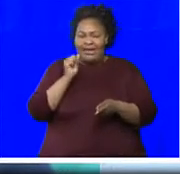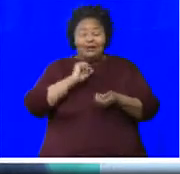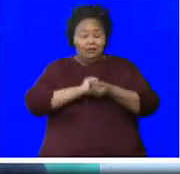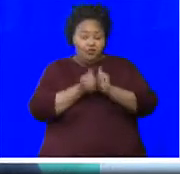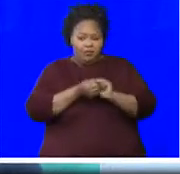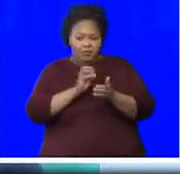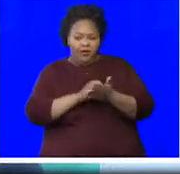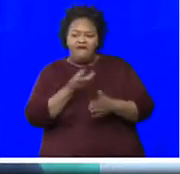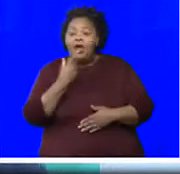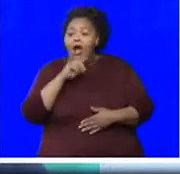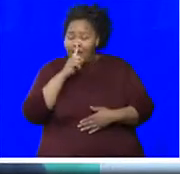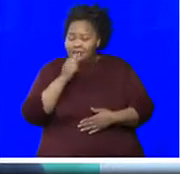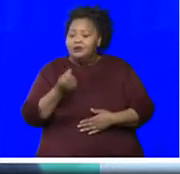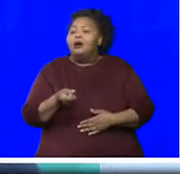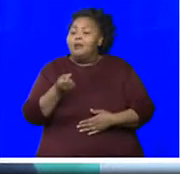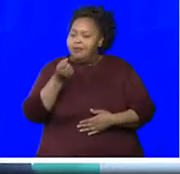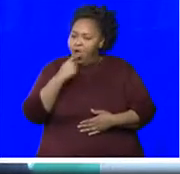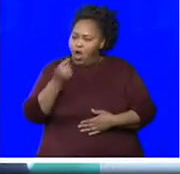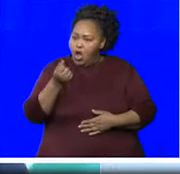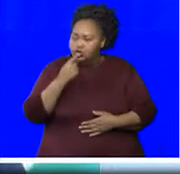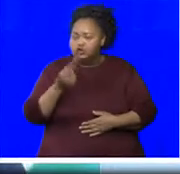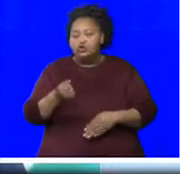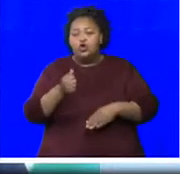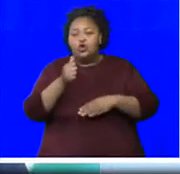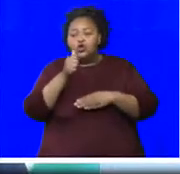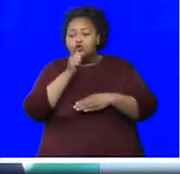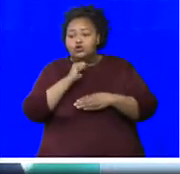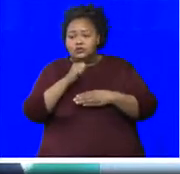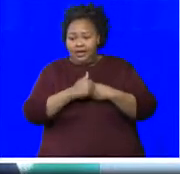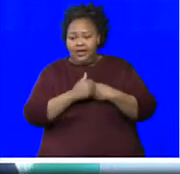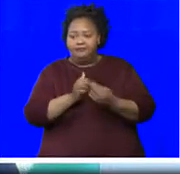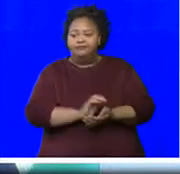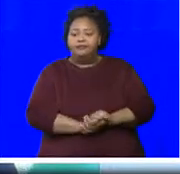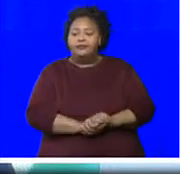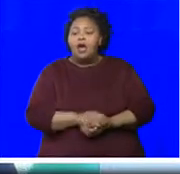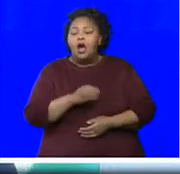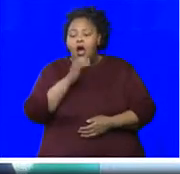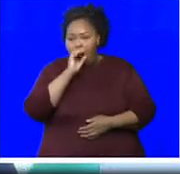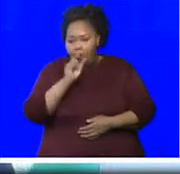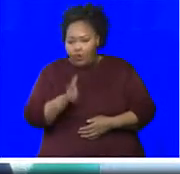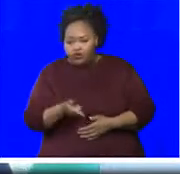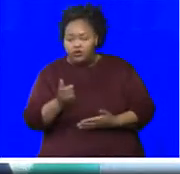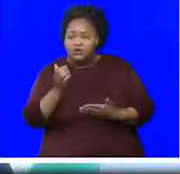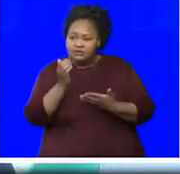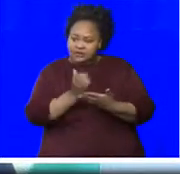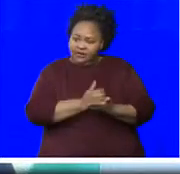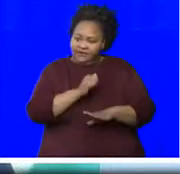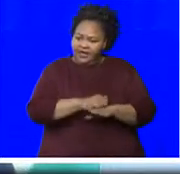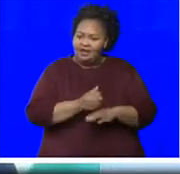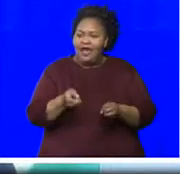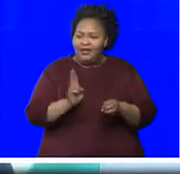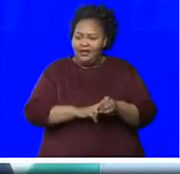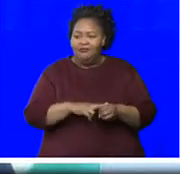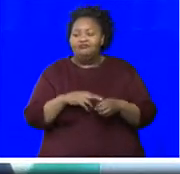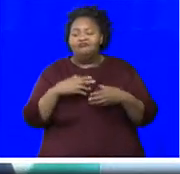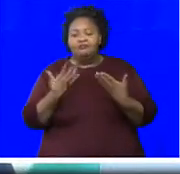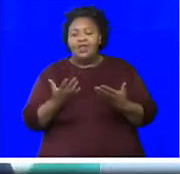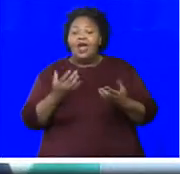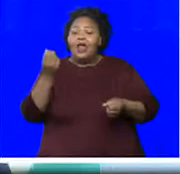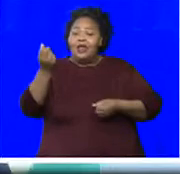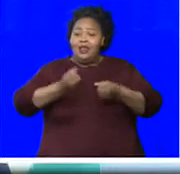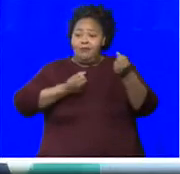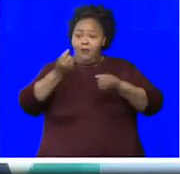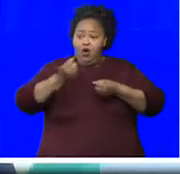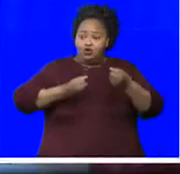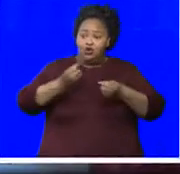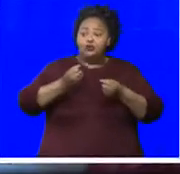saving. Whereas it's not only about the fuel saving, it's also about putting your car on this fuel maximizer so that it can be also be